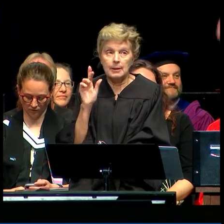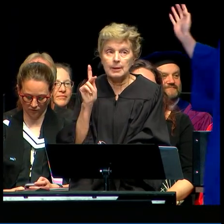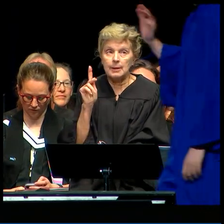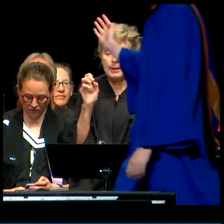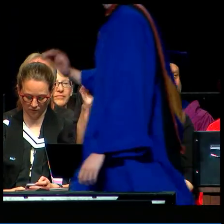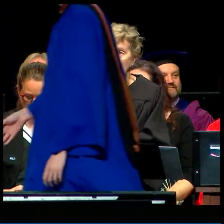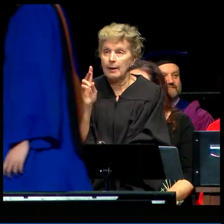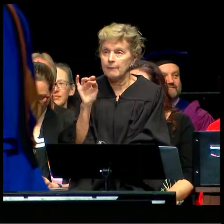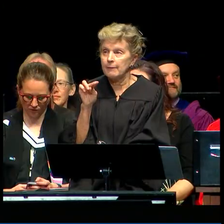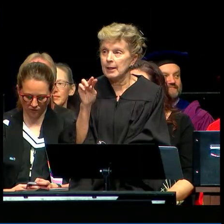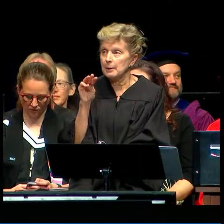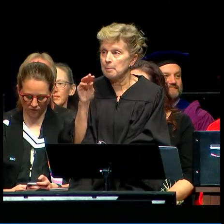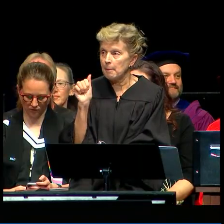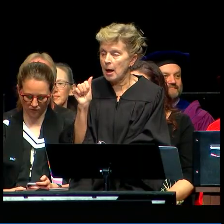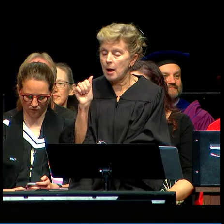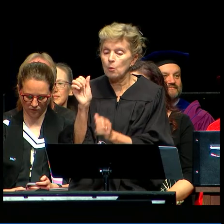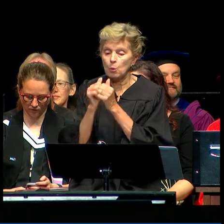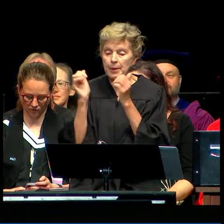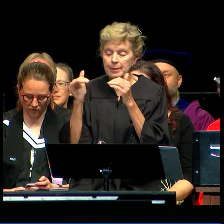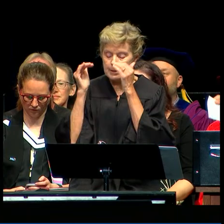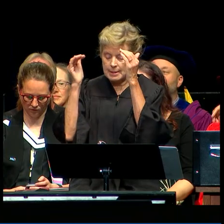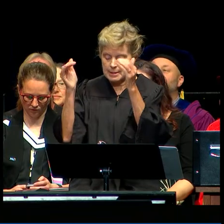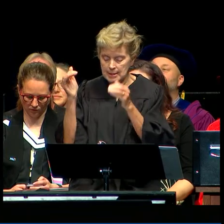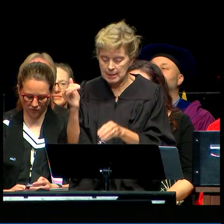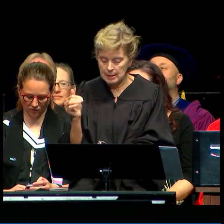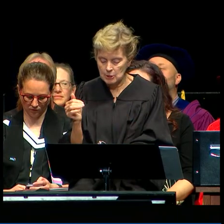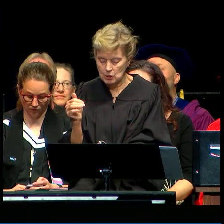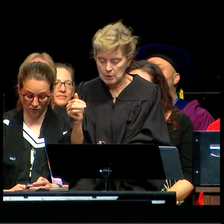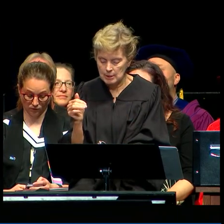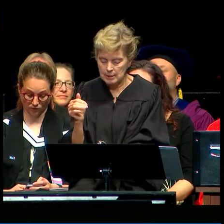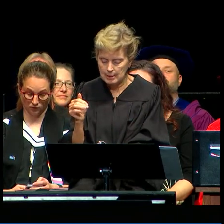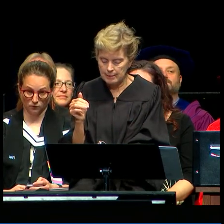Kevin Ma, with distinction.